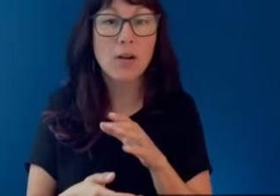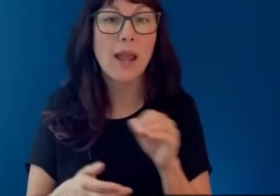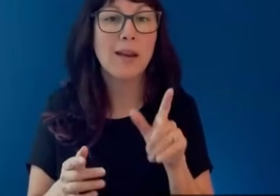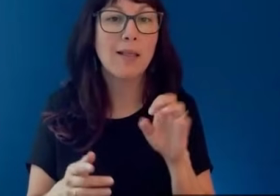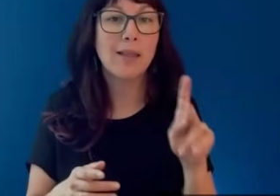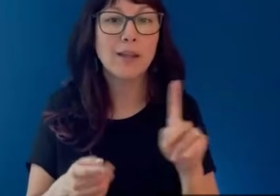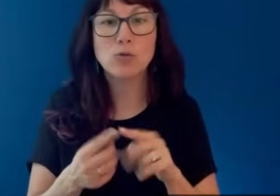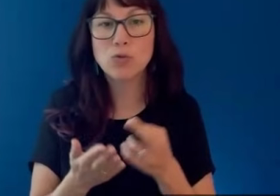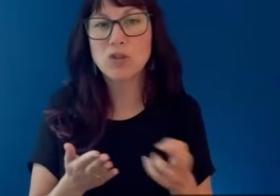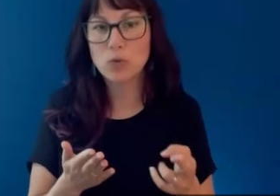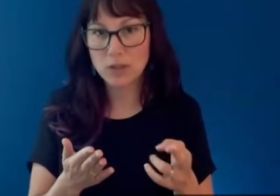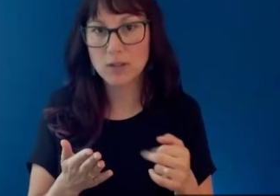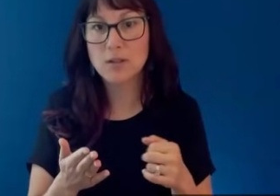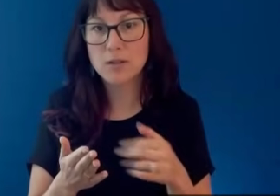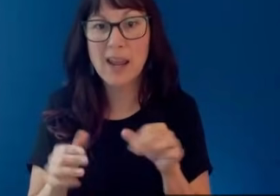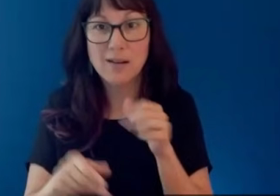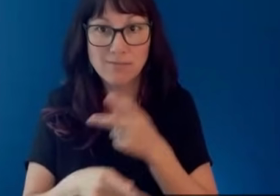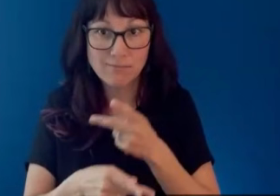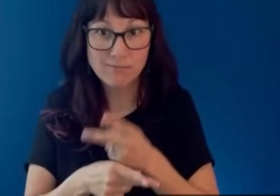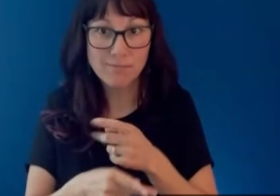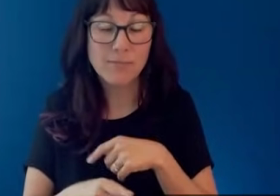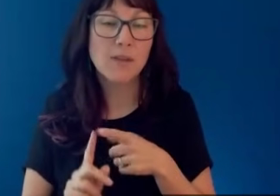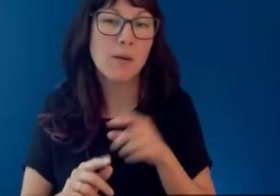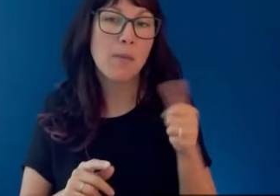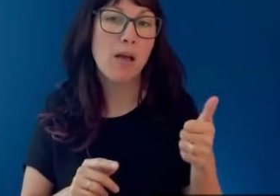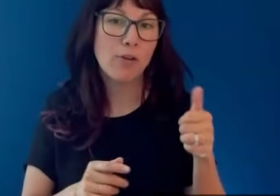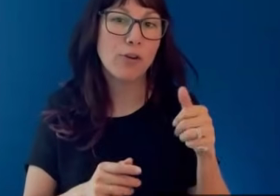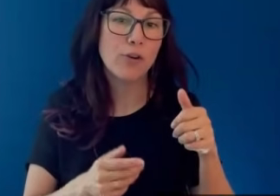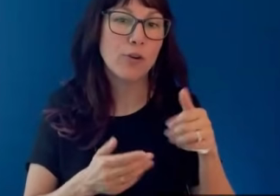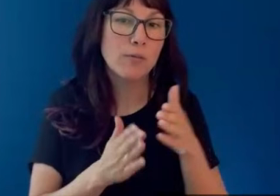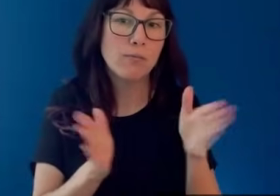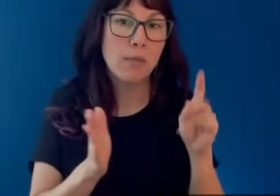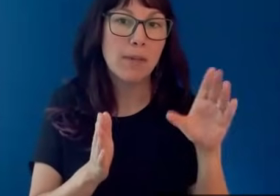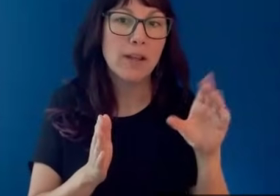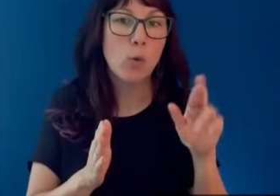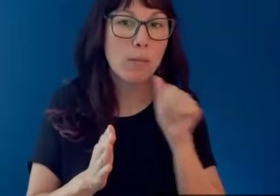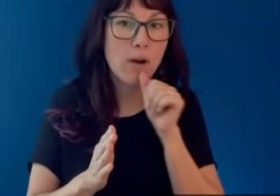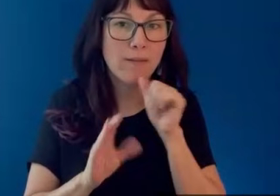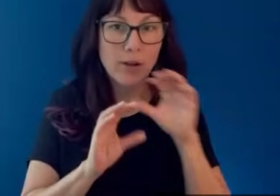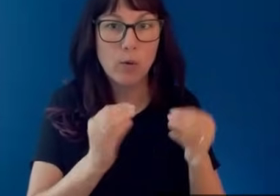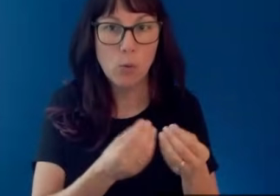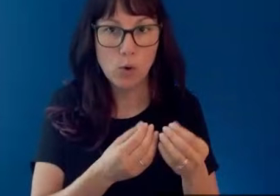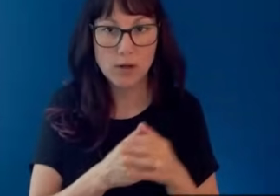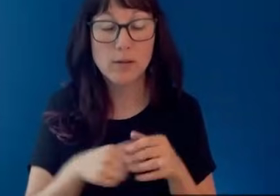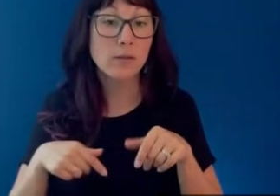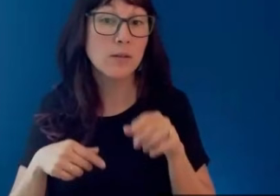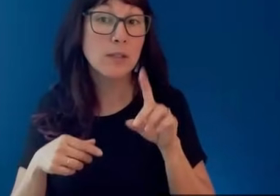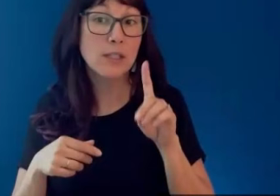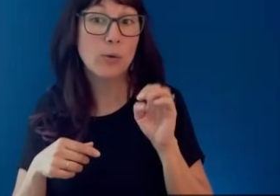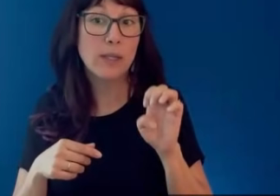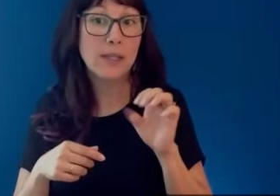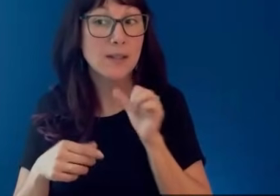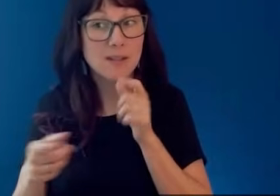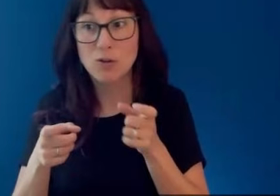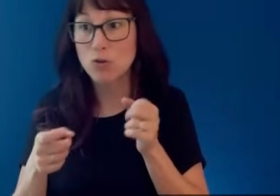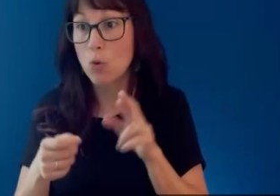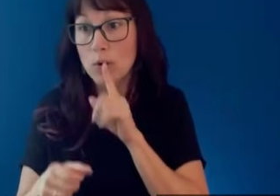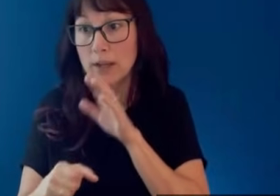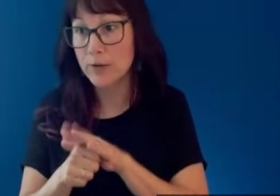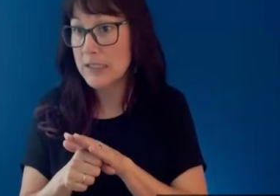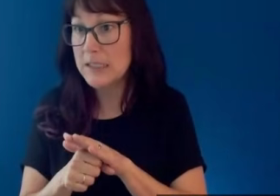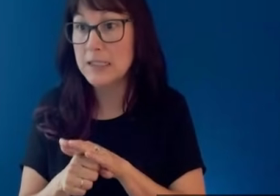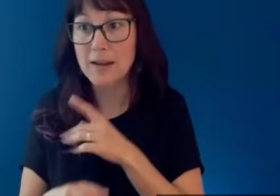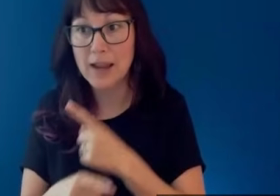to resources created and maintained by another public or private organization. The department does not control or guarantee